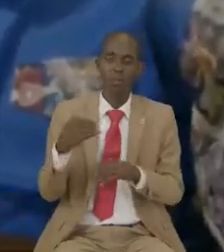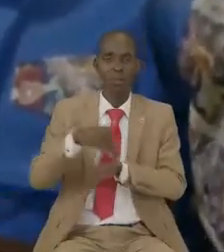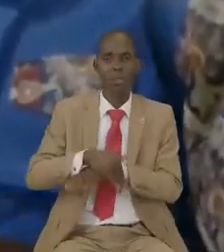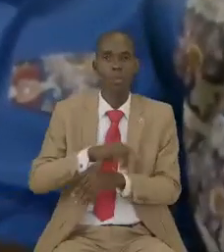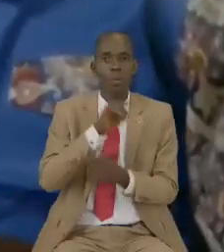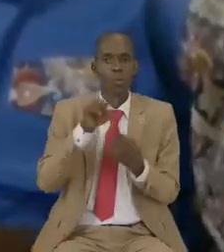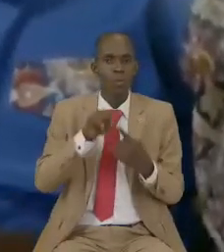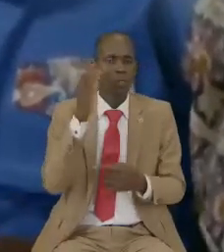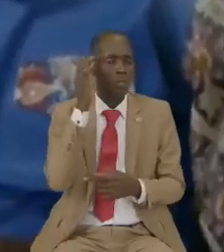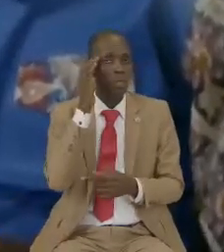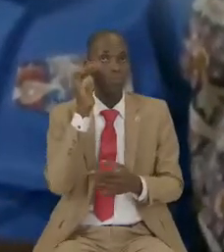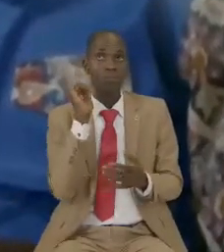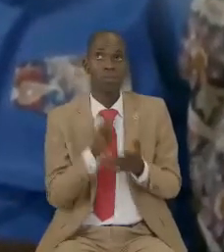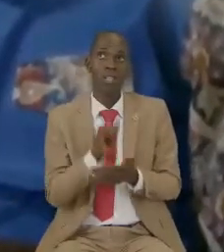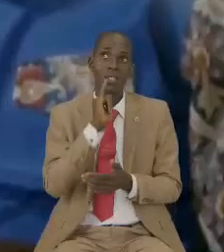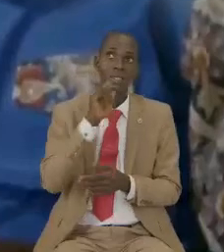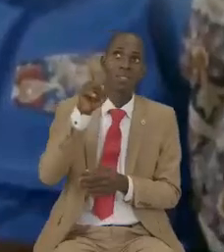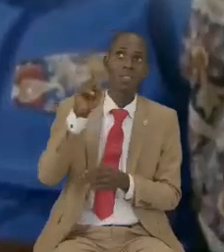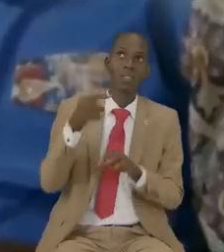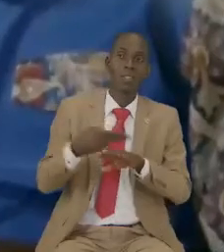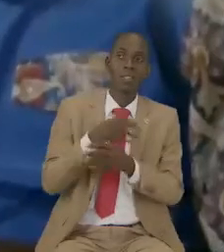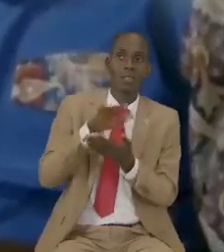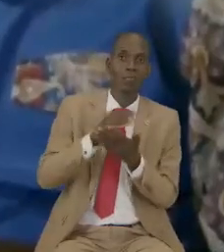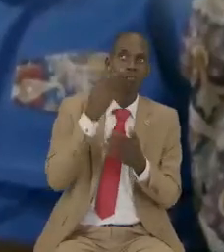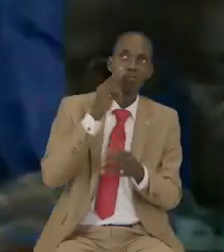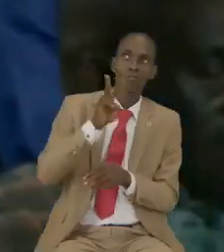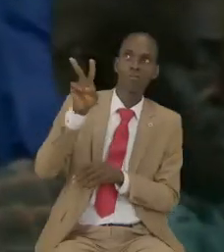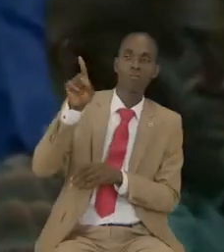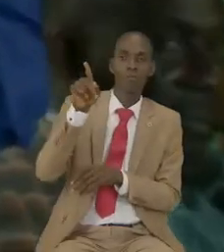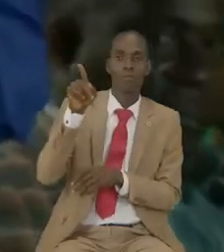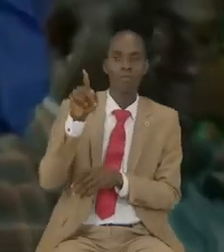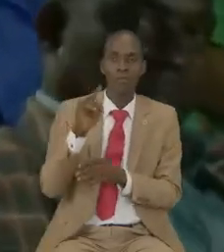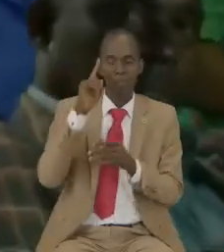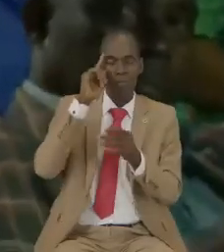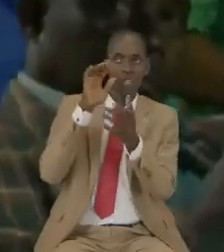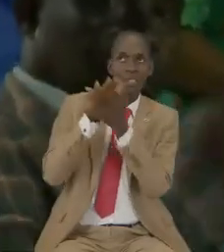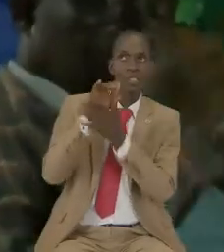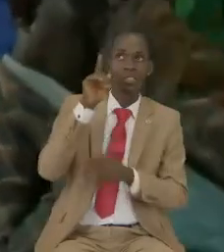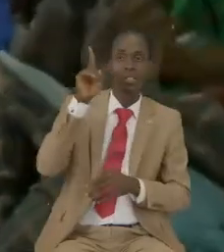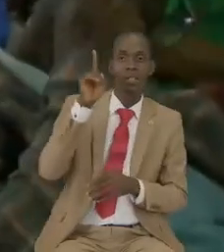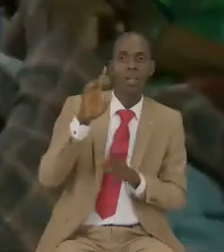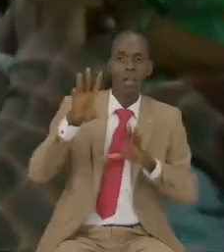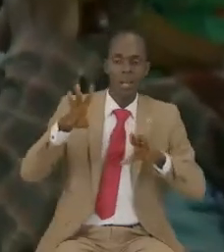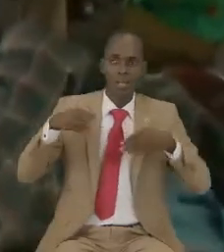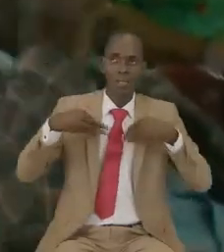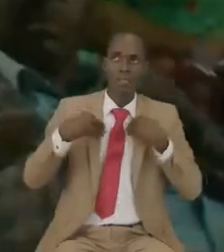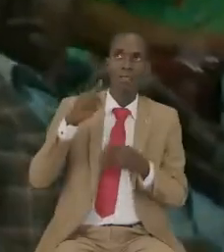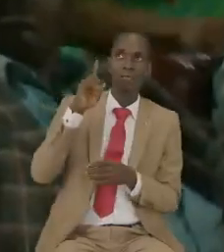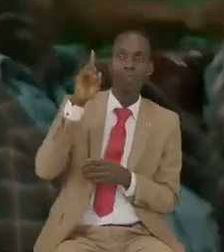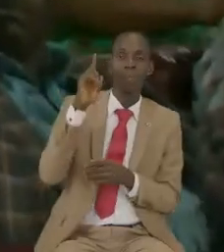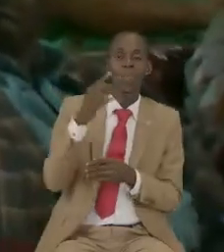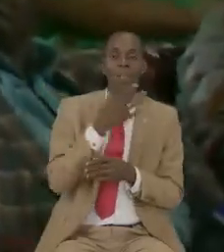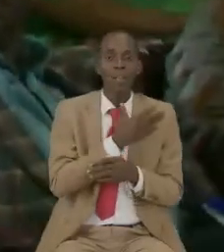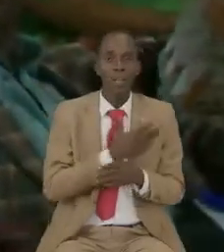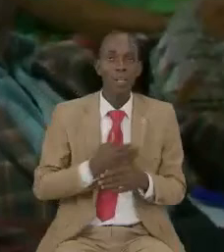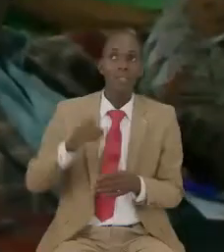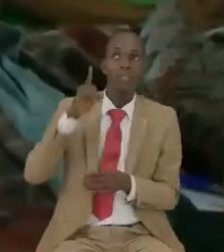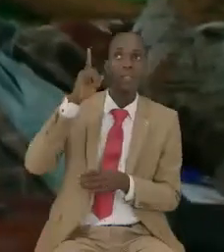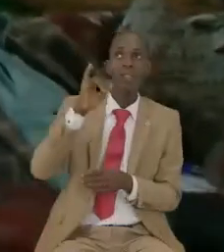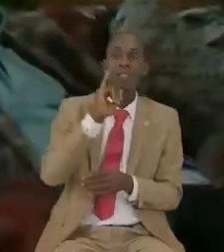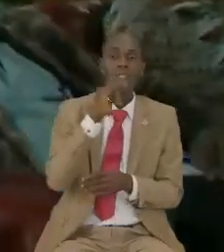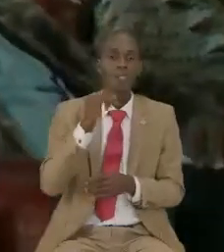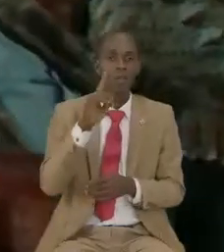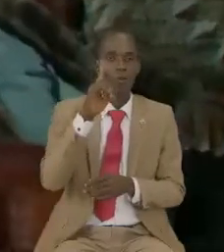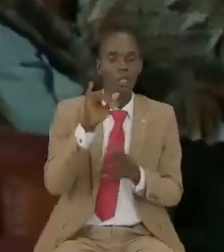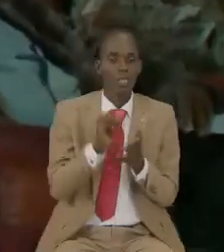at the Lamb. Behold him. Believe him. Accept him. And he is the one that has